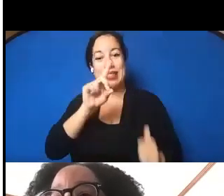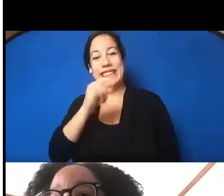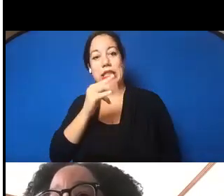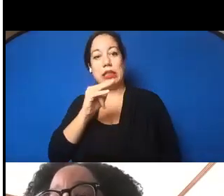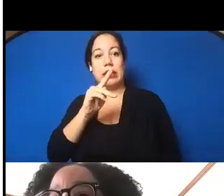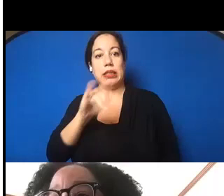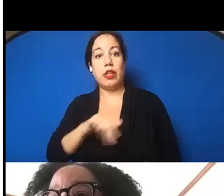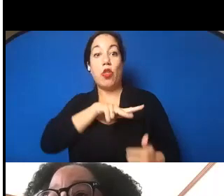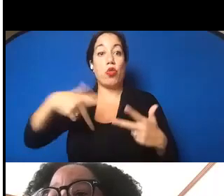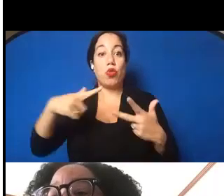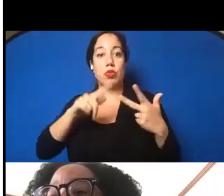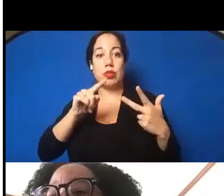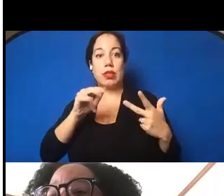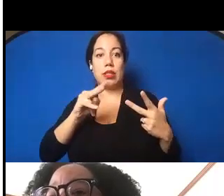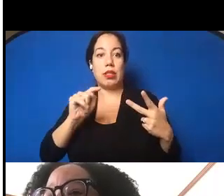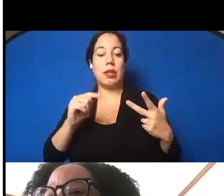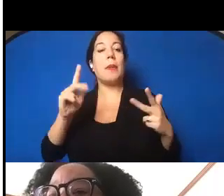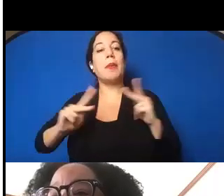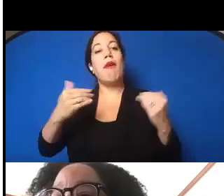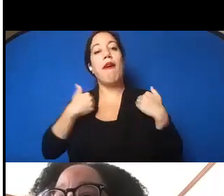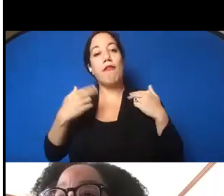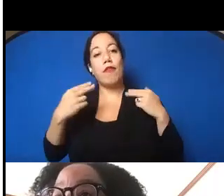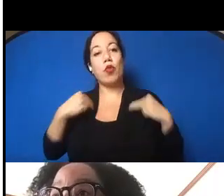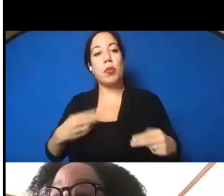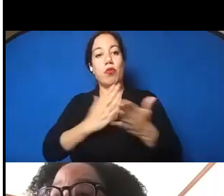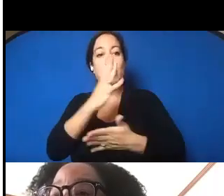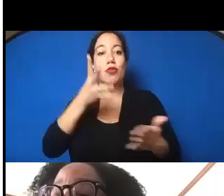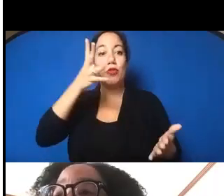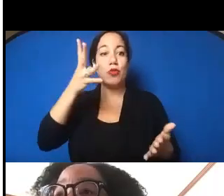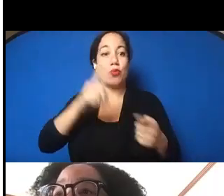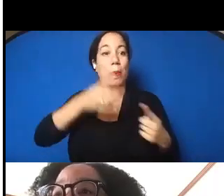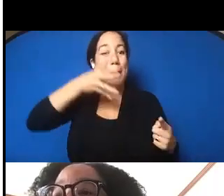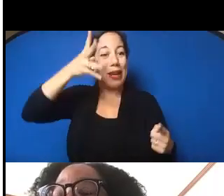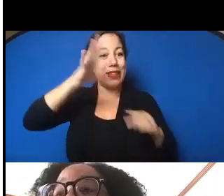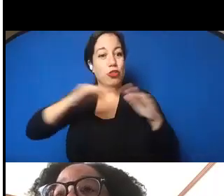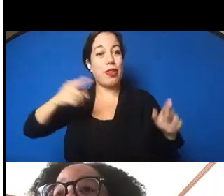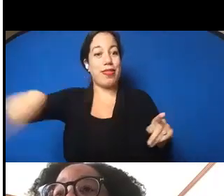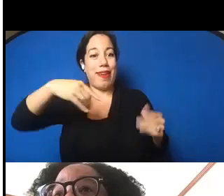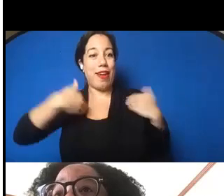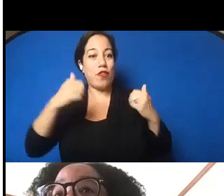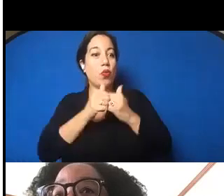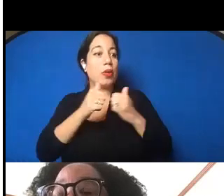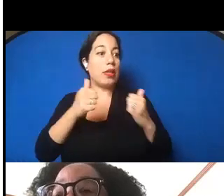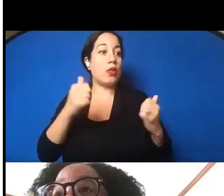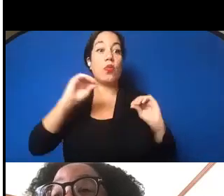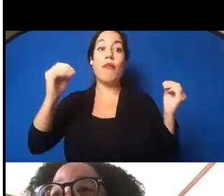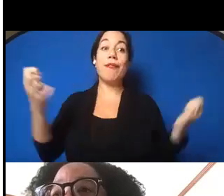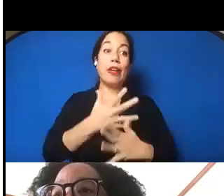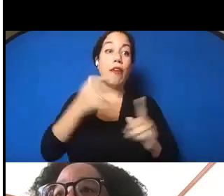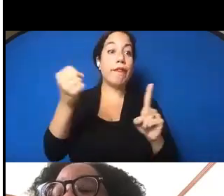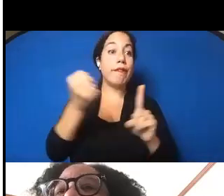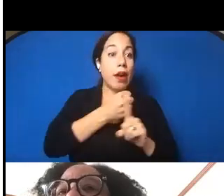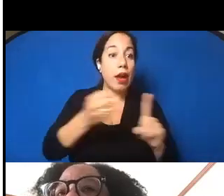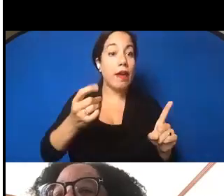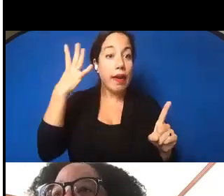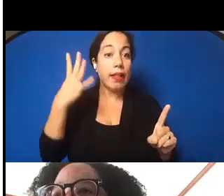of reproductive justice is that people have a human right to parent the children that they have with dignity, without fear of violence or without actual